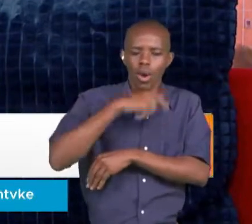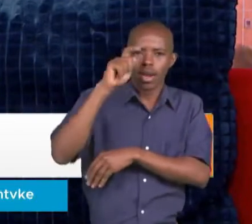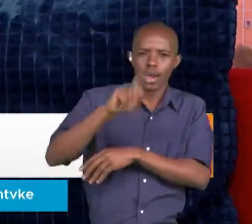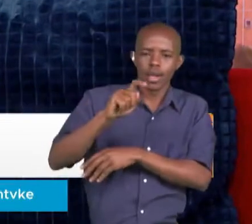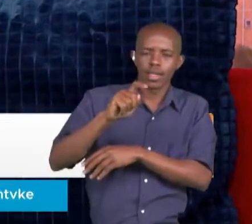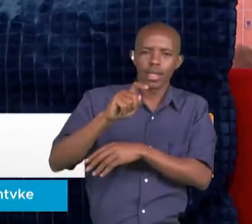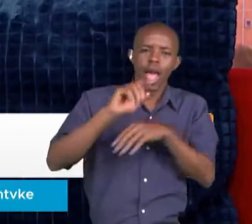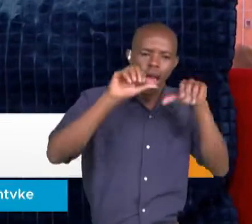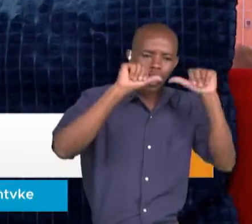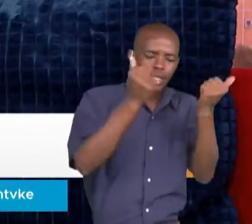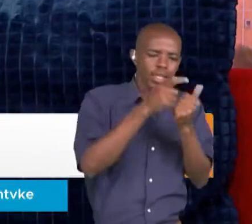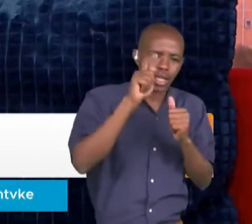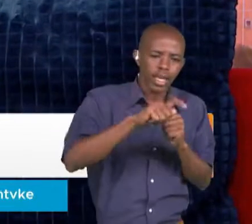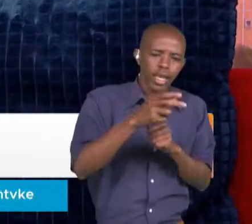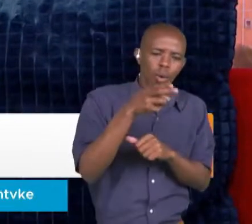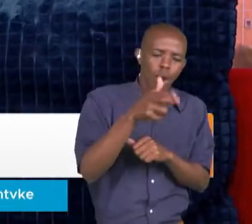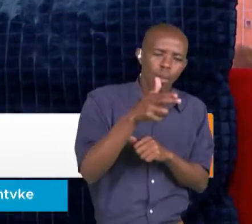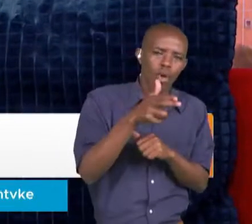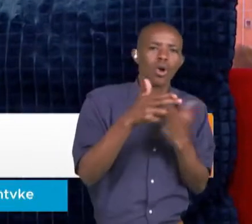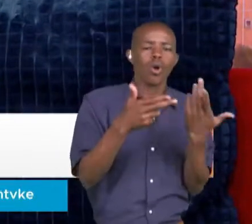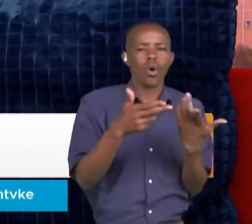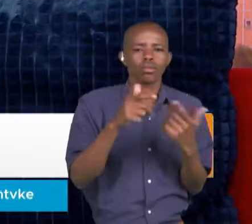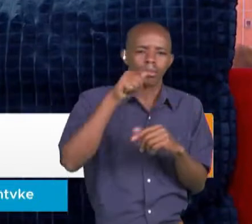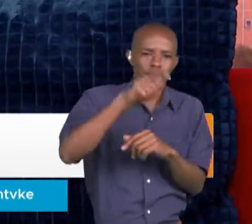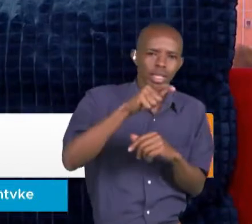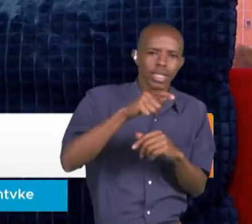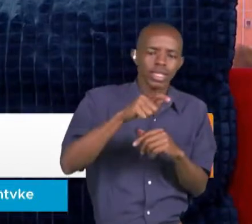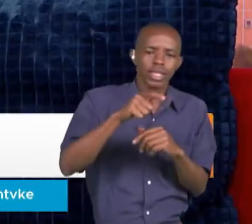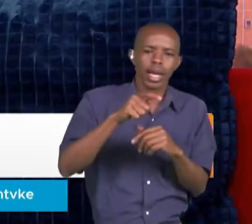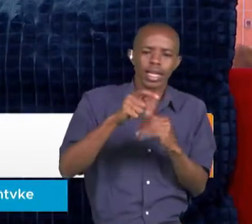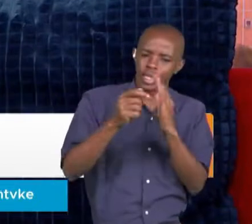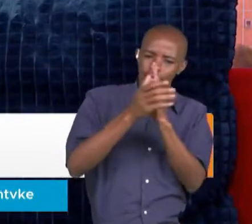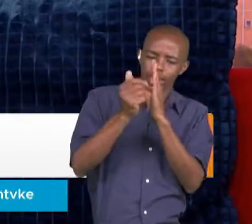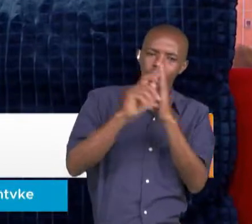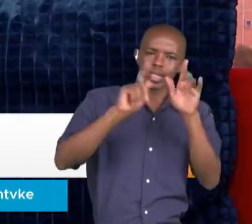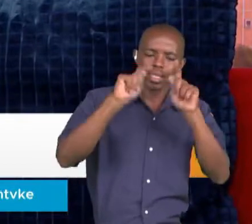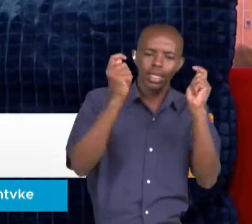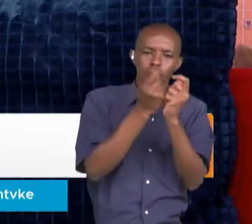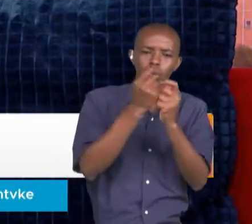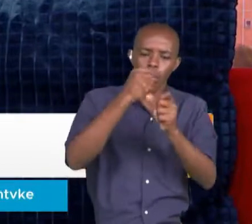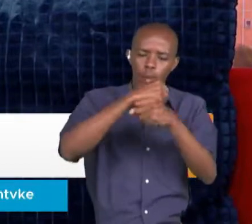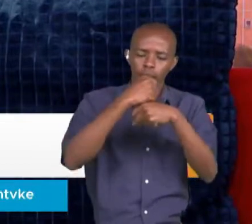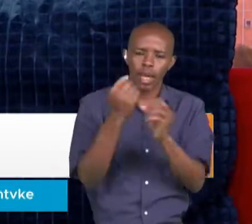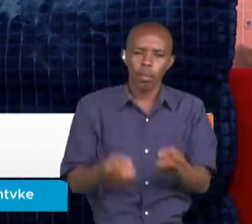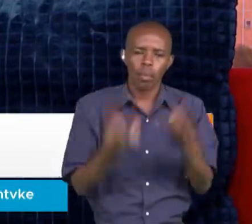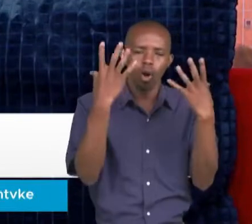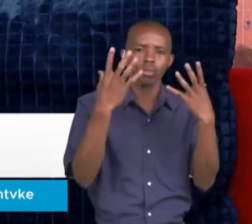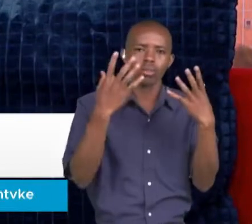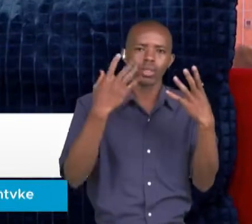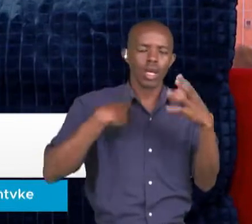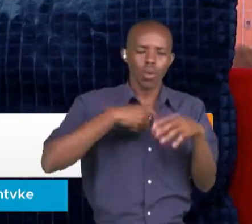the insurgents here, do they need weapons, or do they need the tactical teams that are well-skilled in building bombs or whatever it is? We